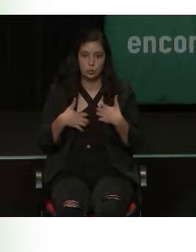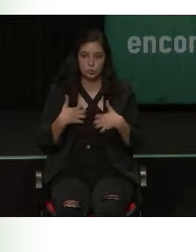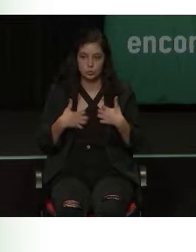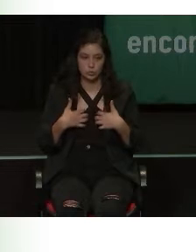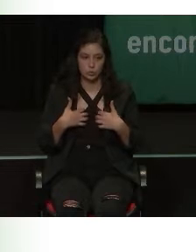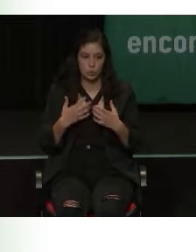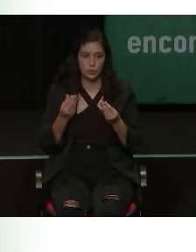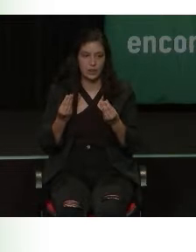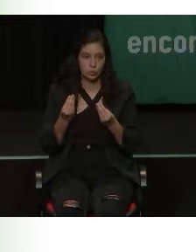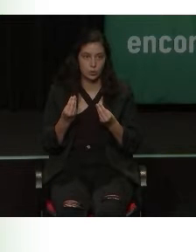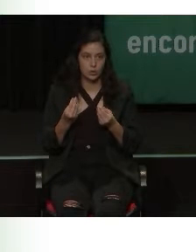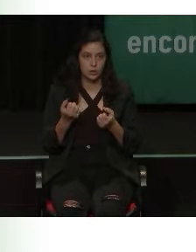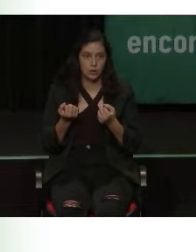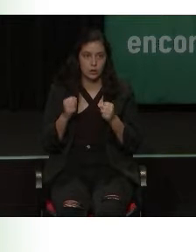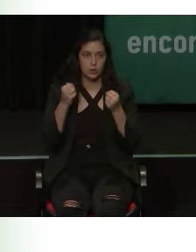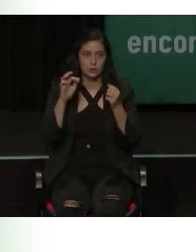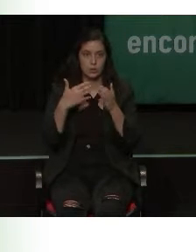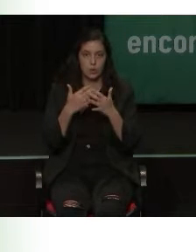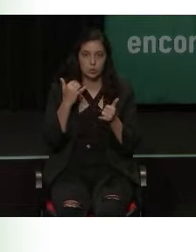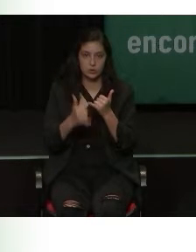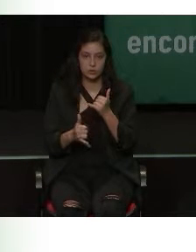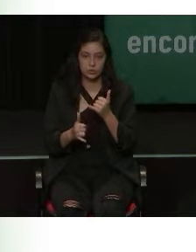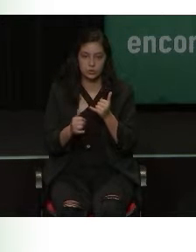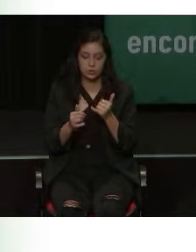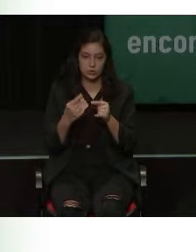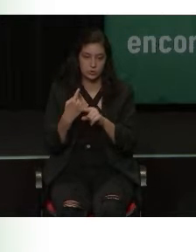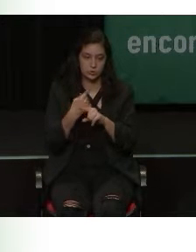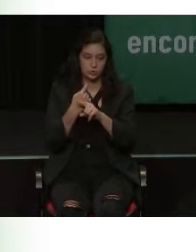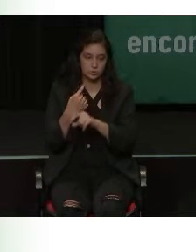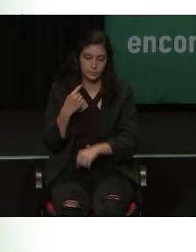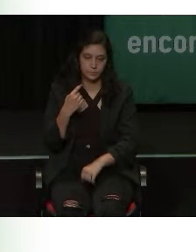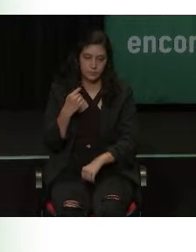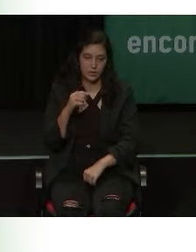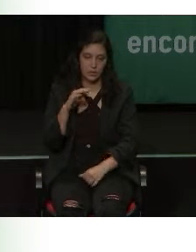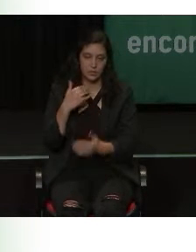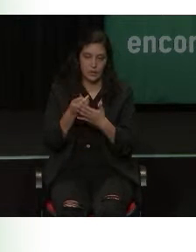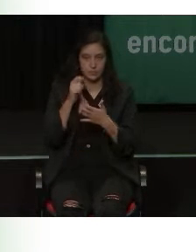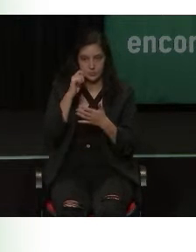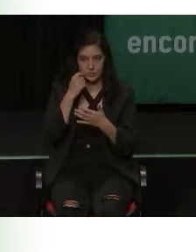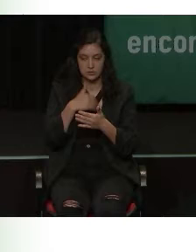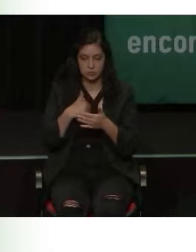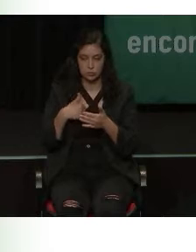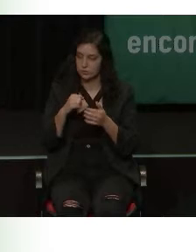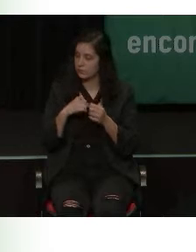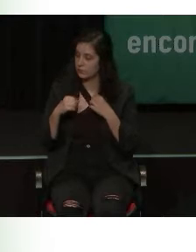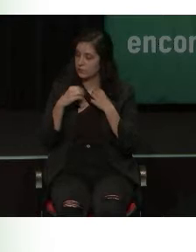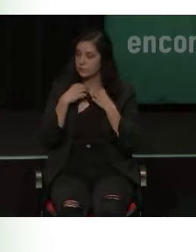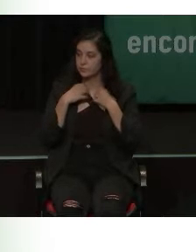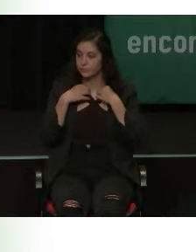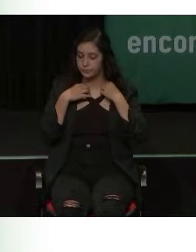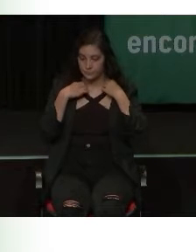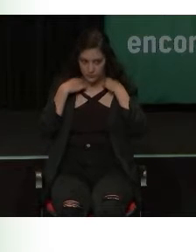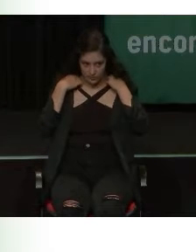was fear, a perceived fear, a perception of risk that it would be harmful for